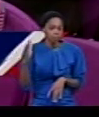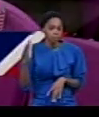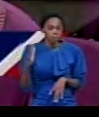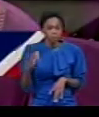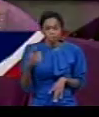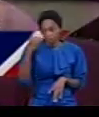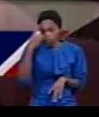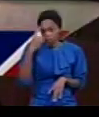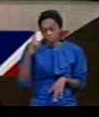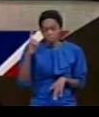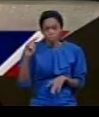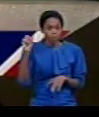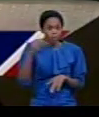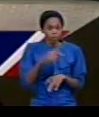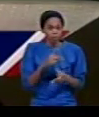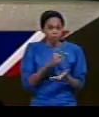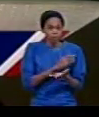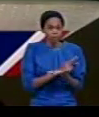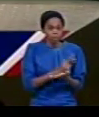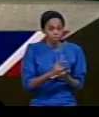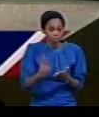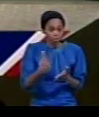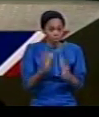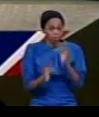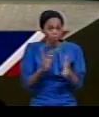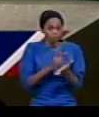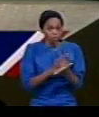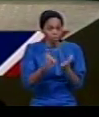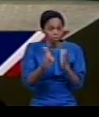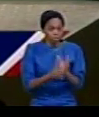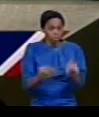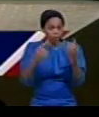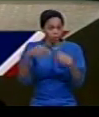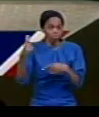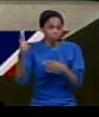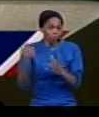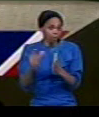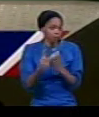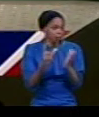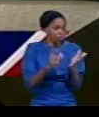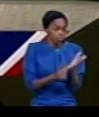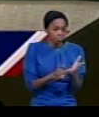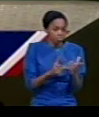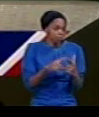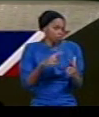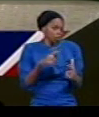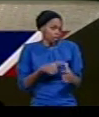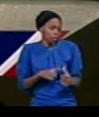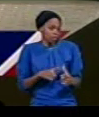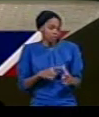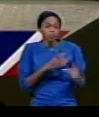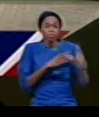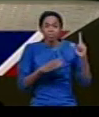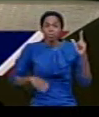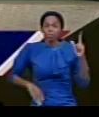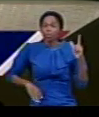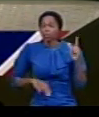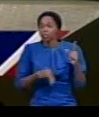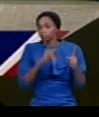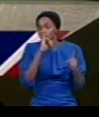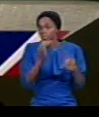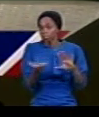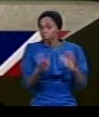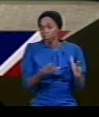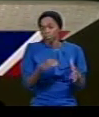if righteousness come by the law, then Christ is dead in